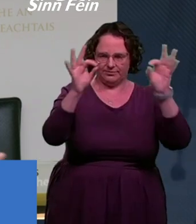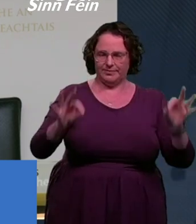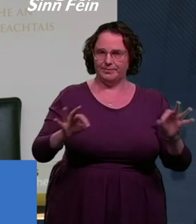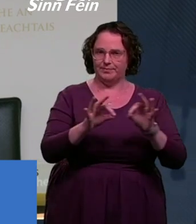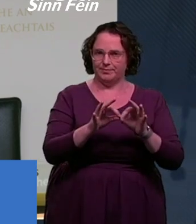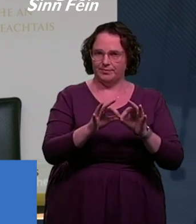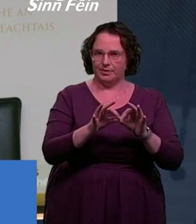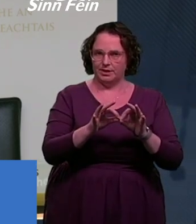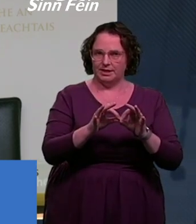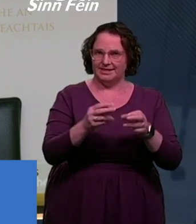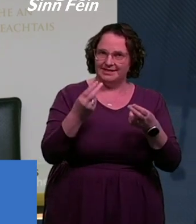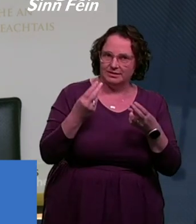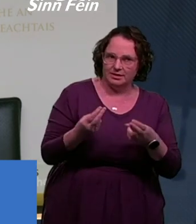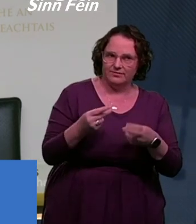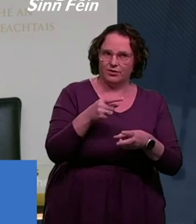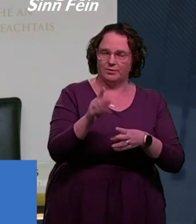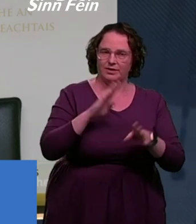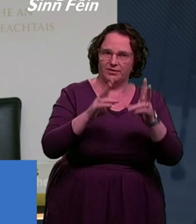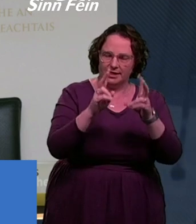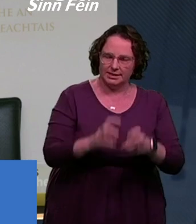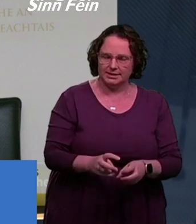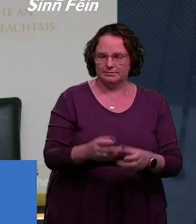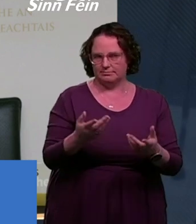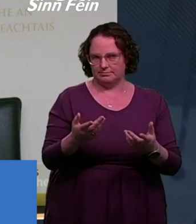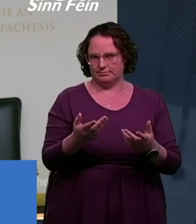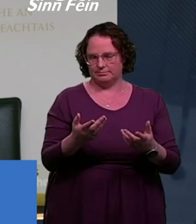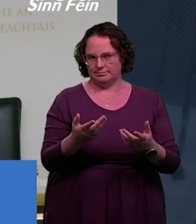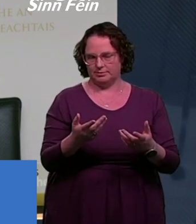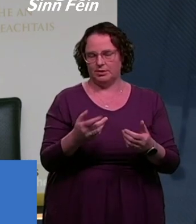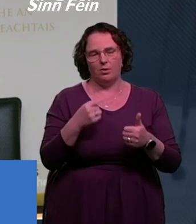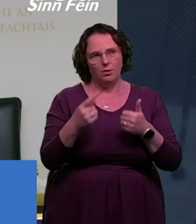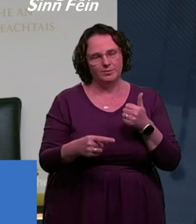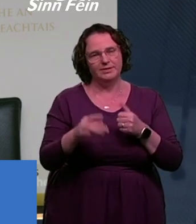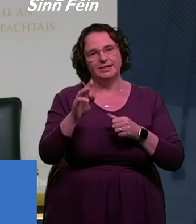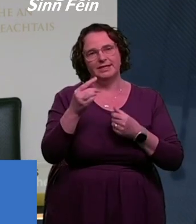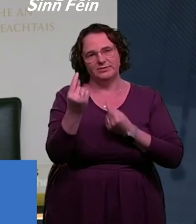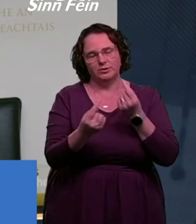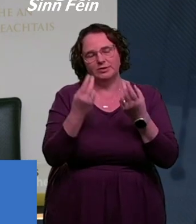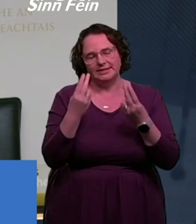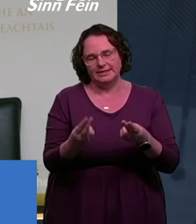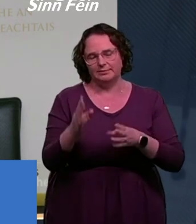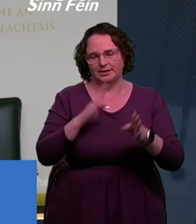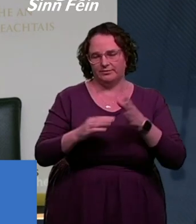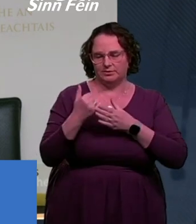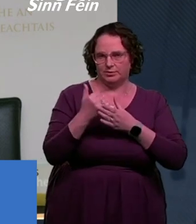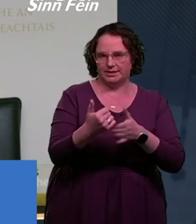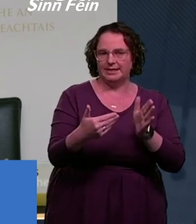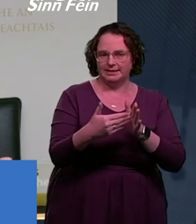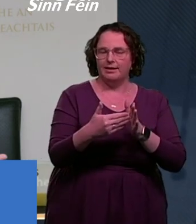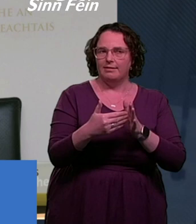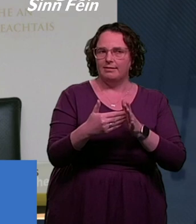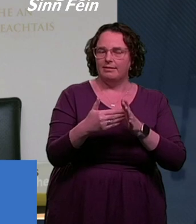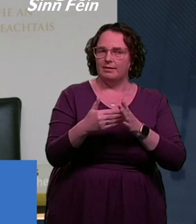is not going to go anywhere. You know, there are always going to be individuals who require behavioural supports. And I also completely agree with you